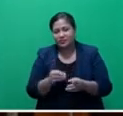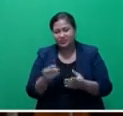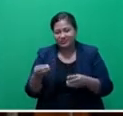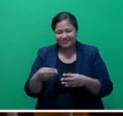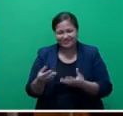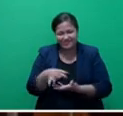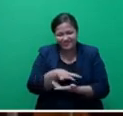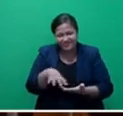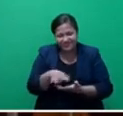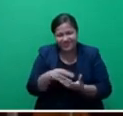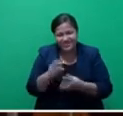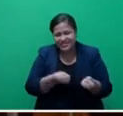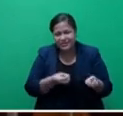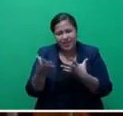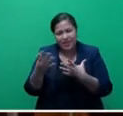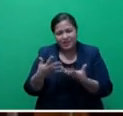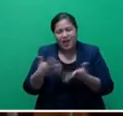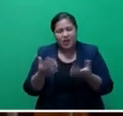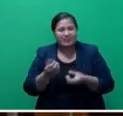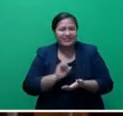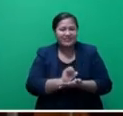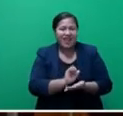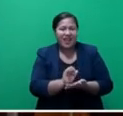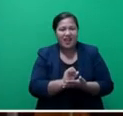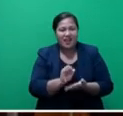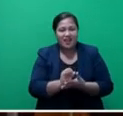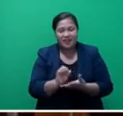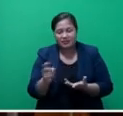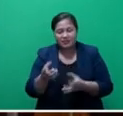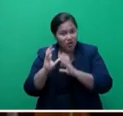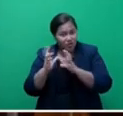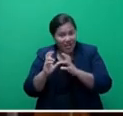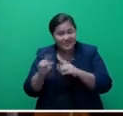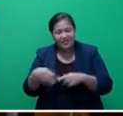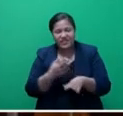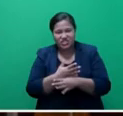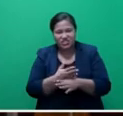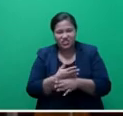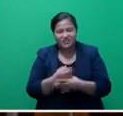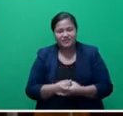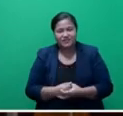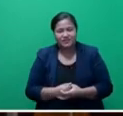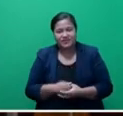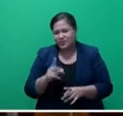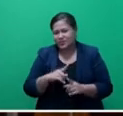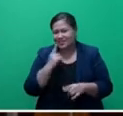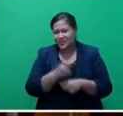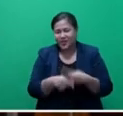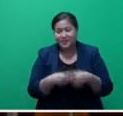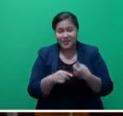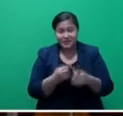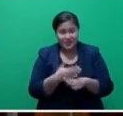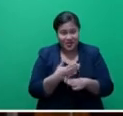and fish and trade in goods and service with the urban centers. Mr. Speaker, so yesterday I spoke briefly about the work undertaken